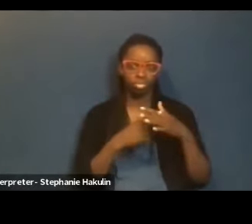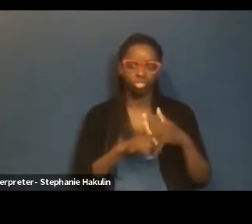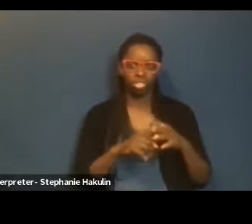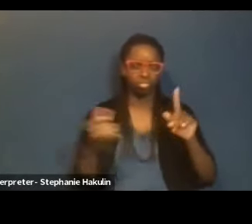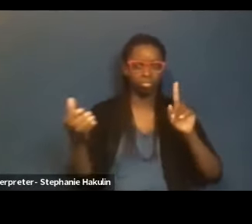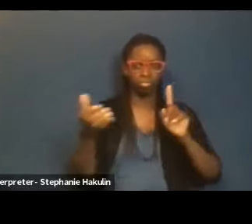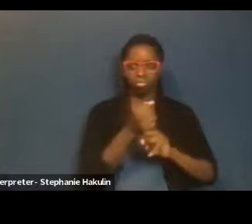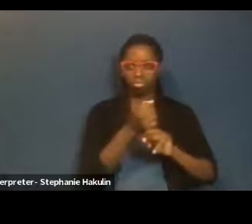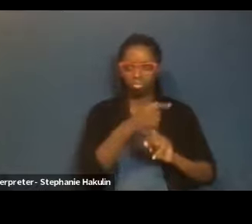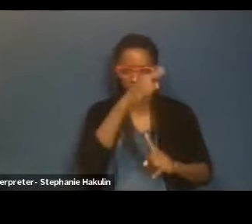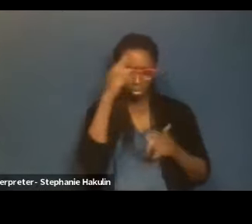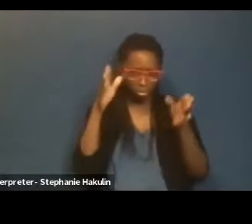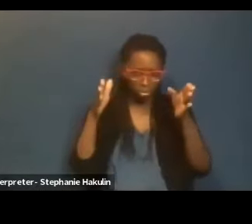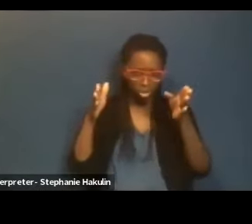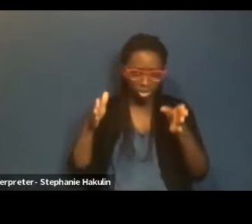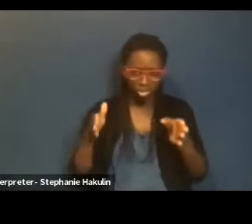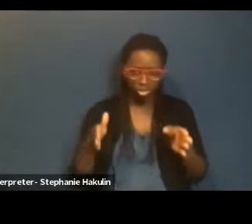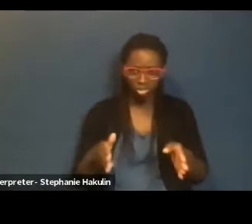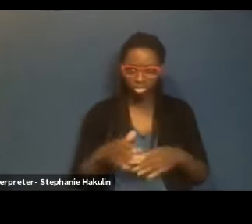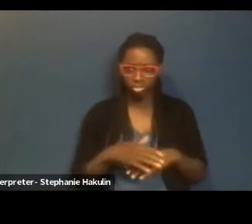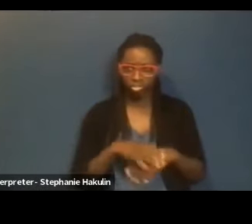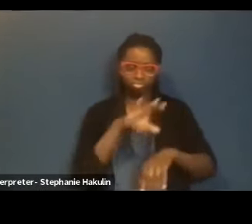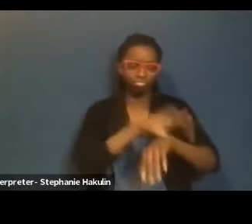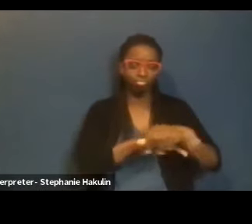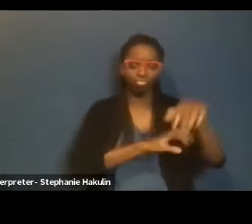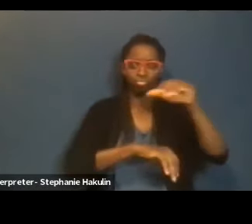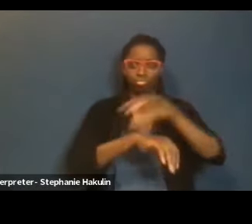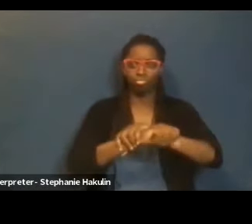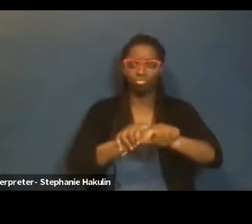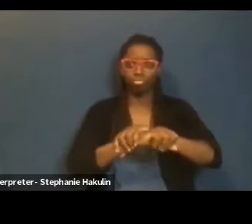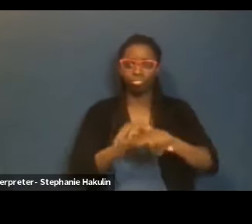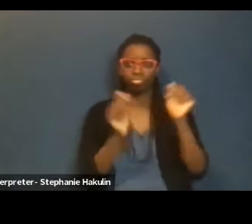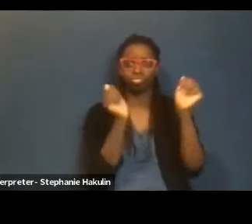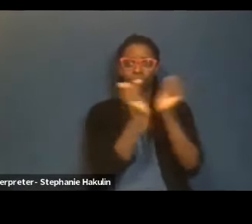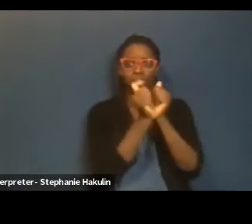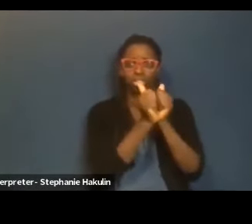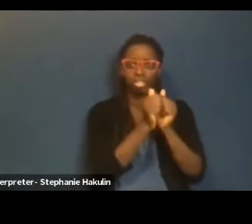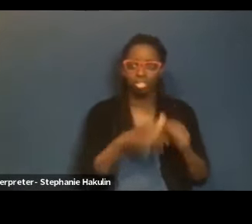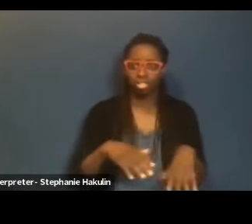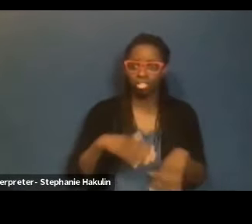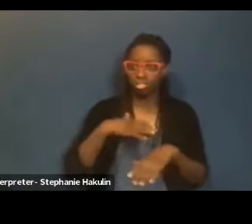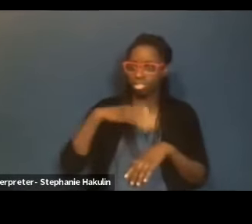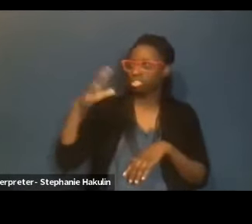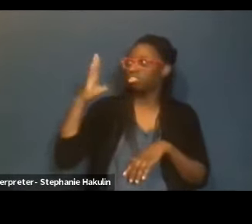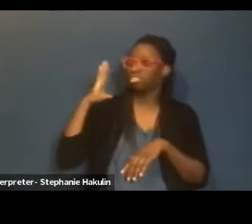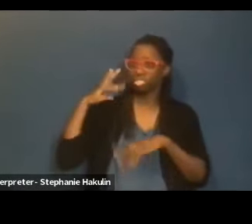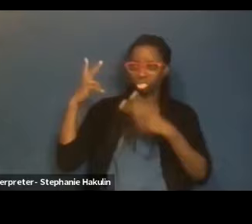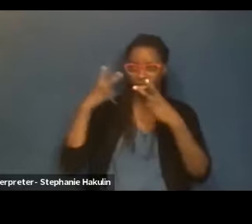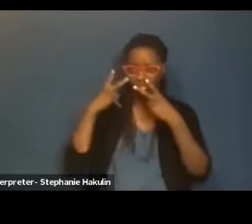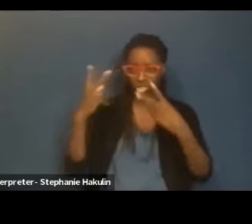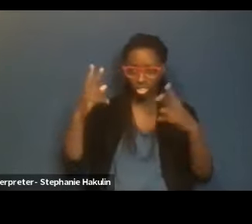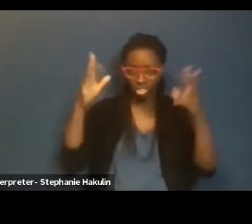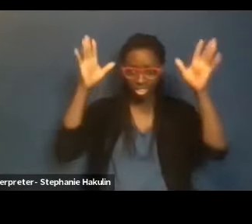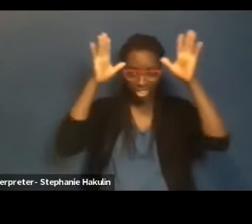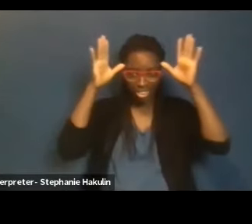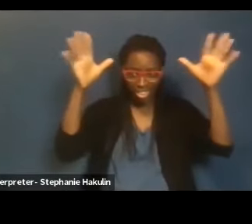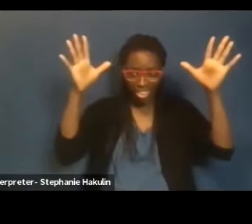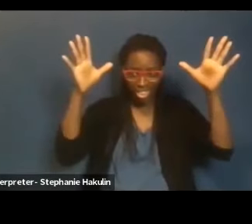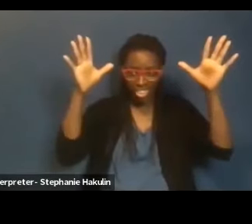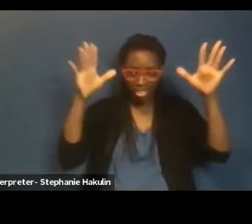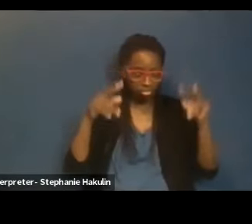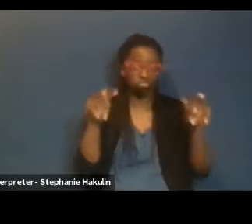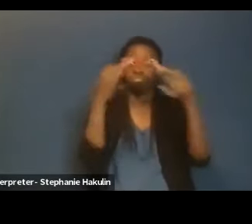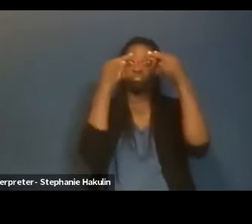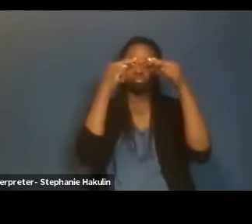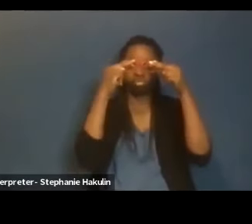head, predator smiling at their latest catch. My forefathers taught me when you see the wild deer approach lifting untamed, you rest your